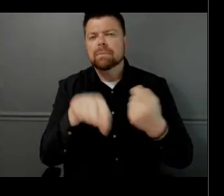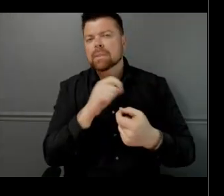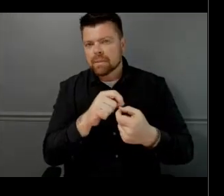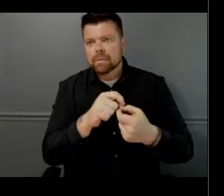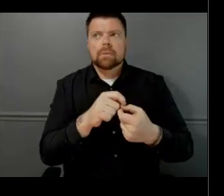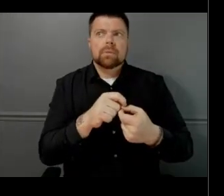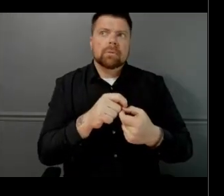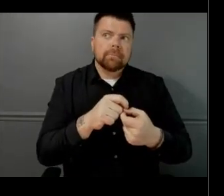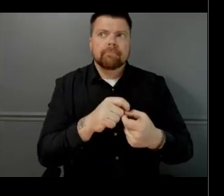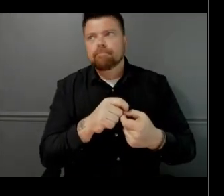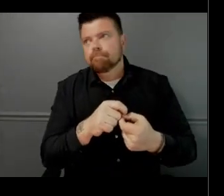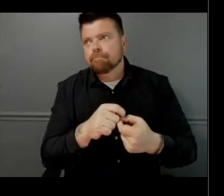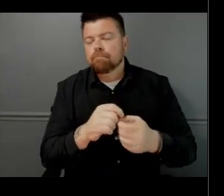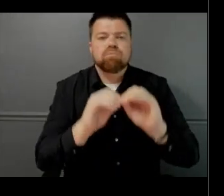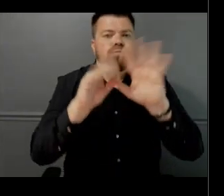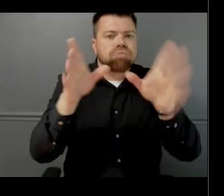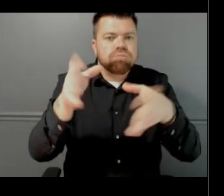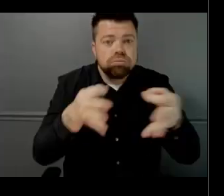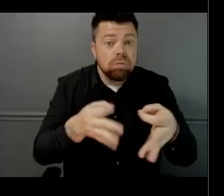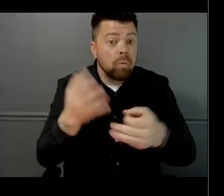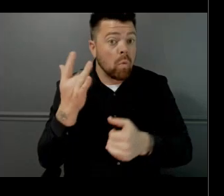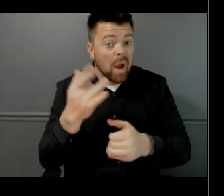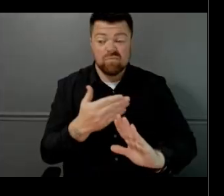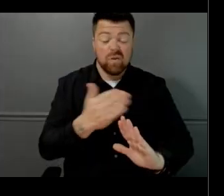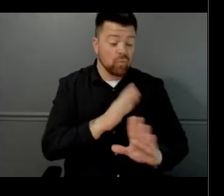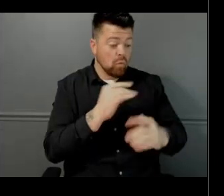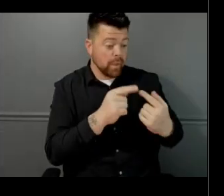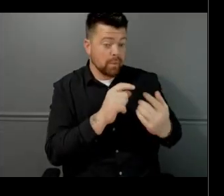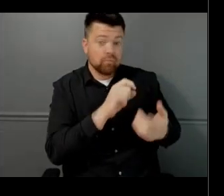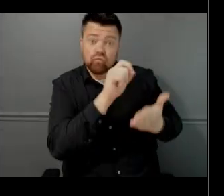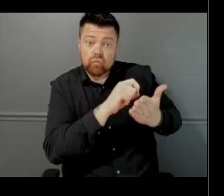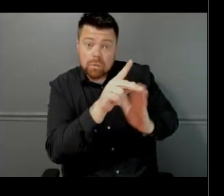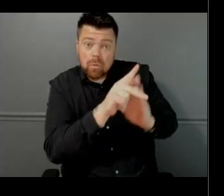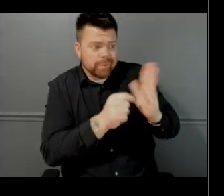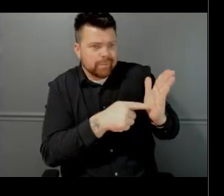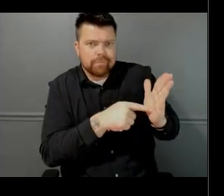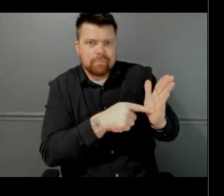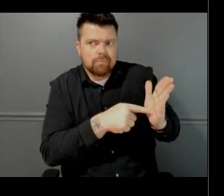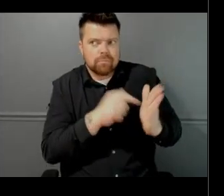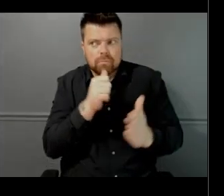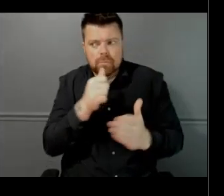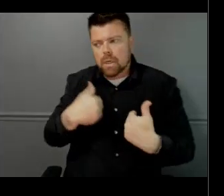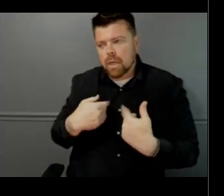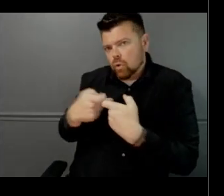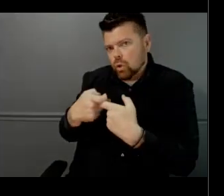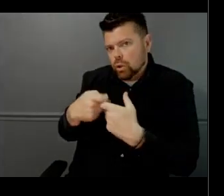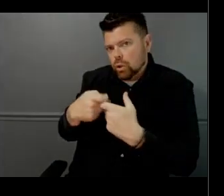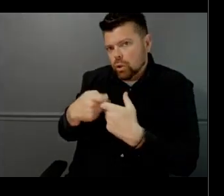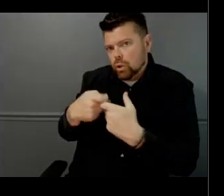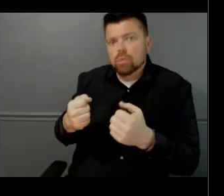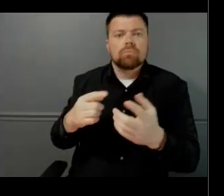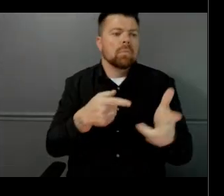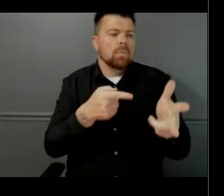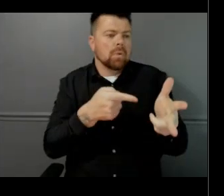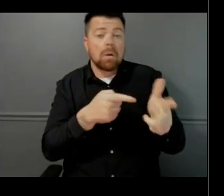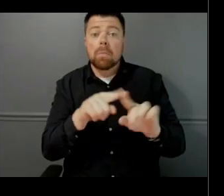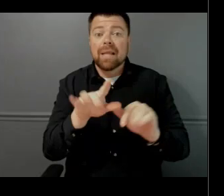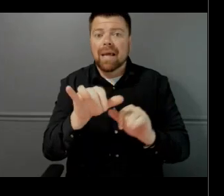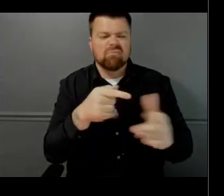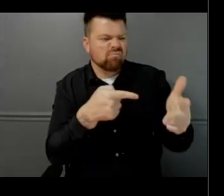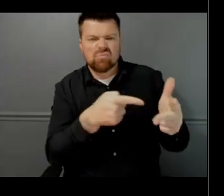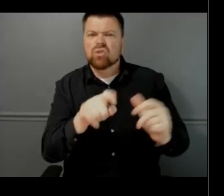because it didn't exist at that time. But the electric vehicle charging station should be treated as an amenity and not as a